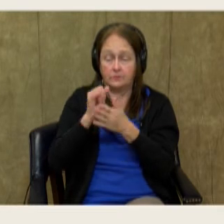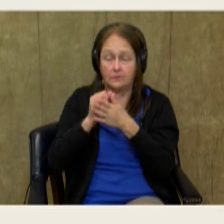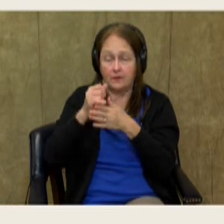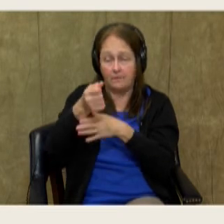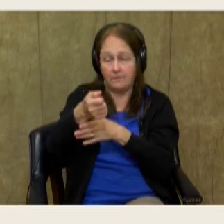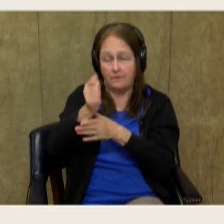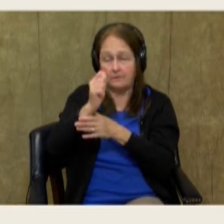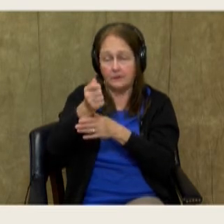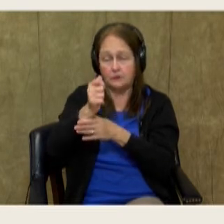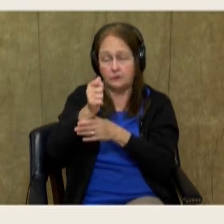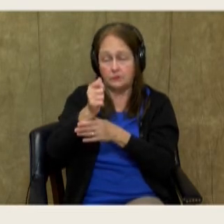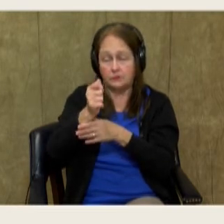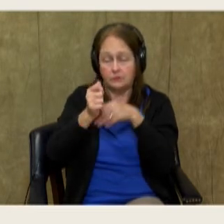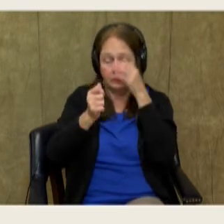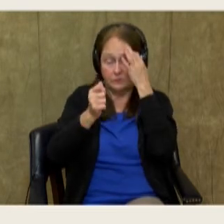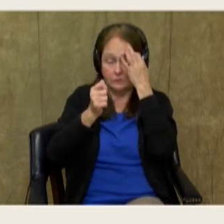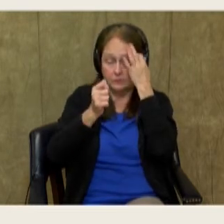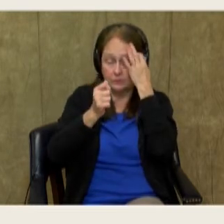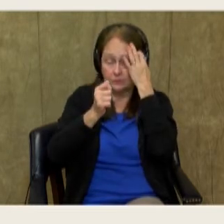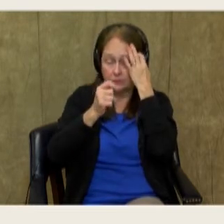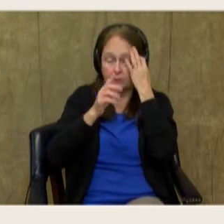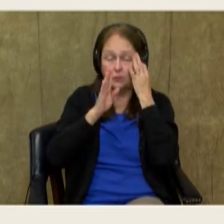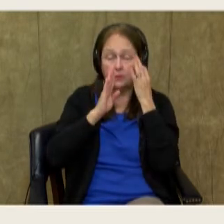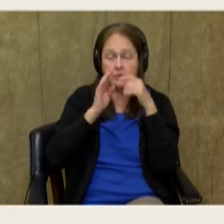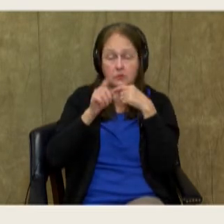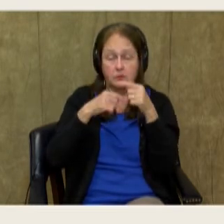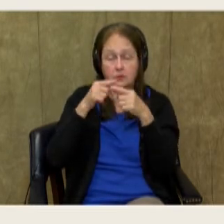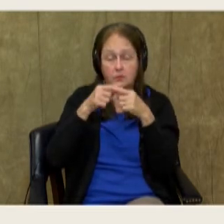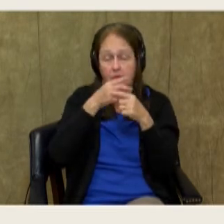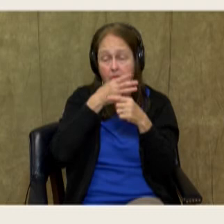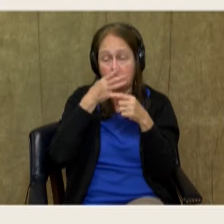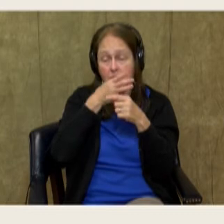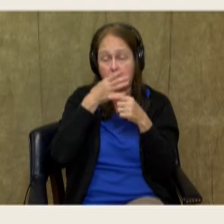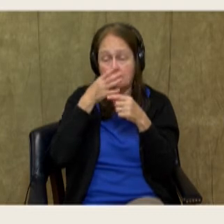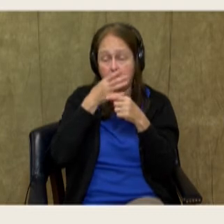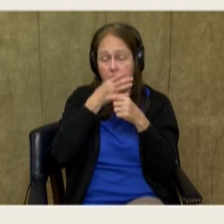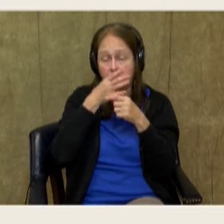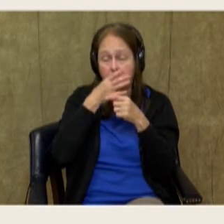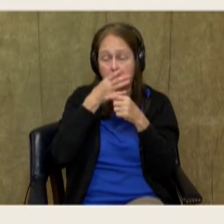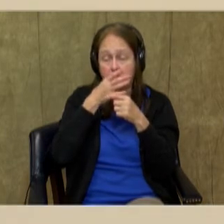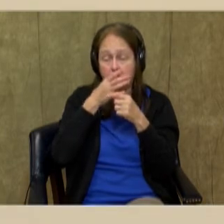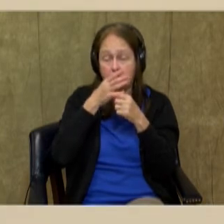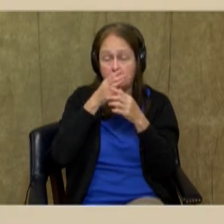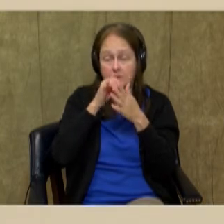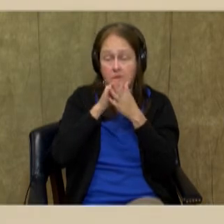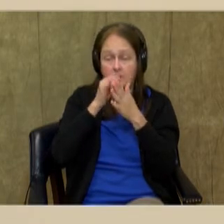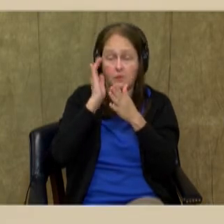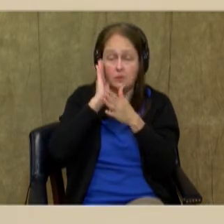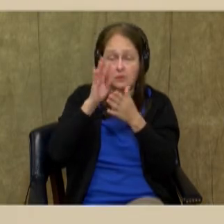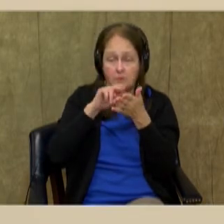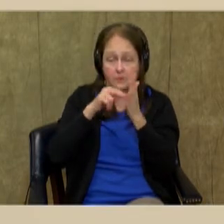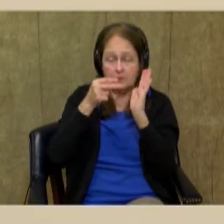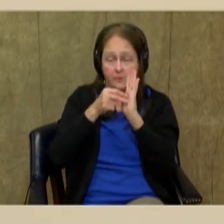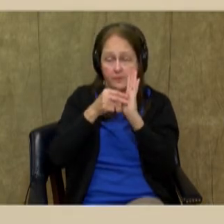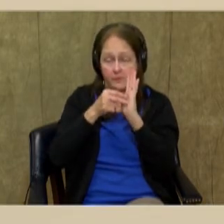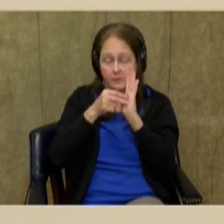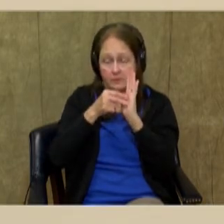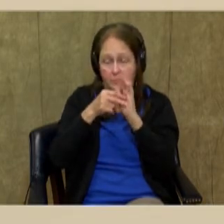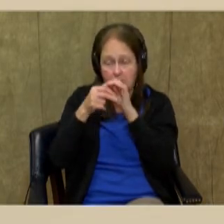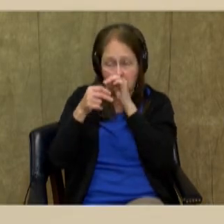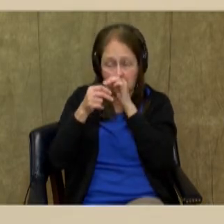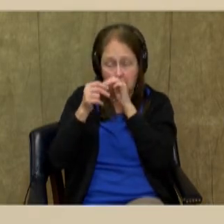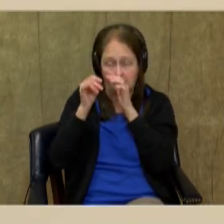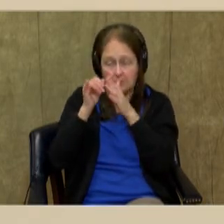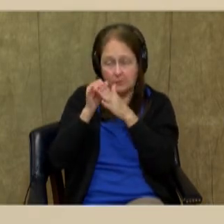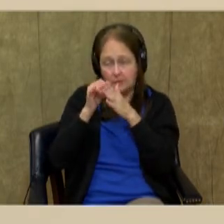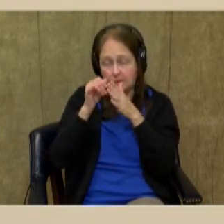subsistence fishing. Okay, we've talked about subsistence farming before. So you can imagine what this means. Kind of the same thing, just dealing